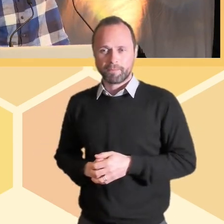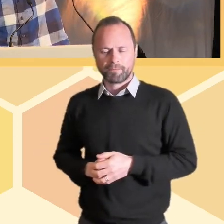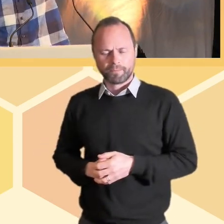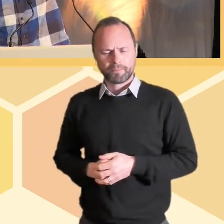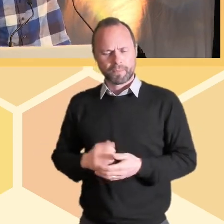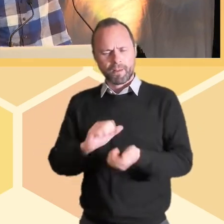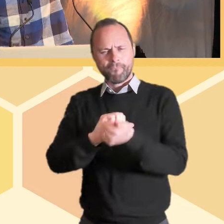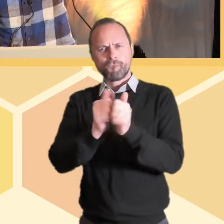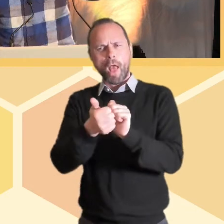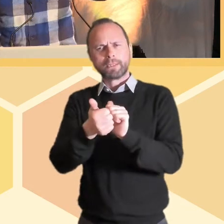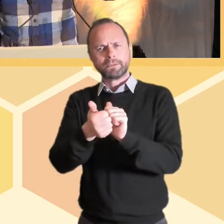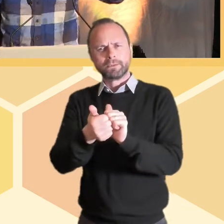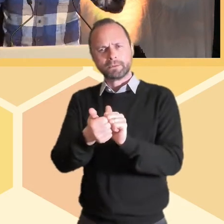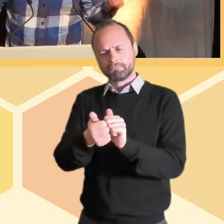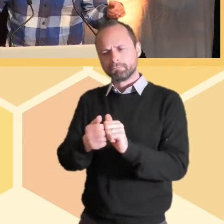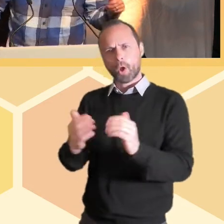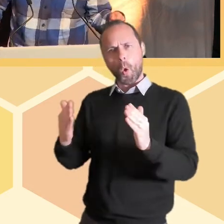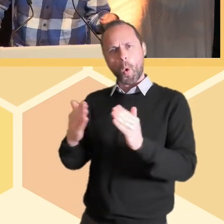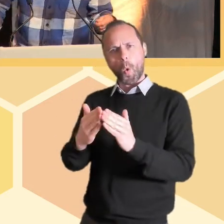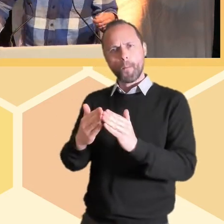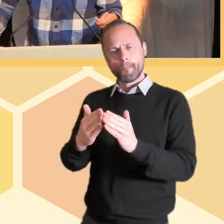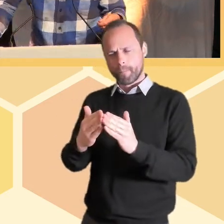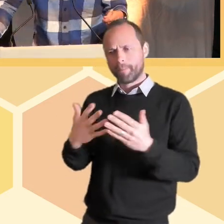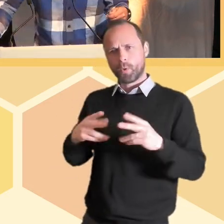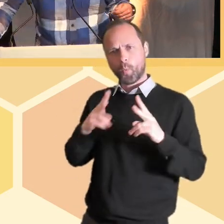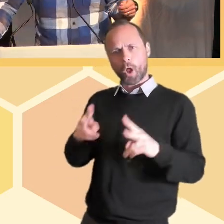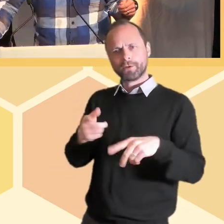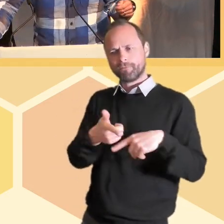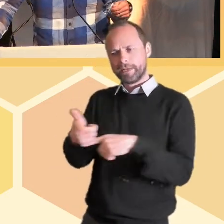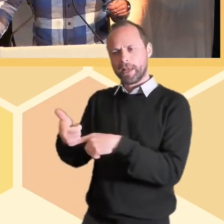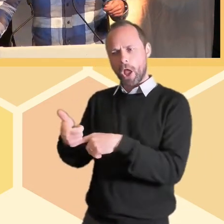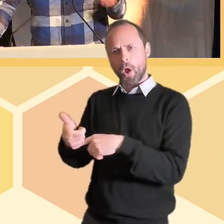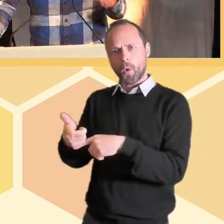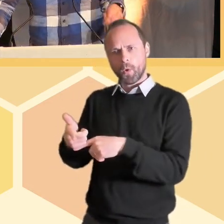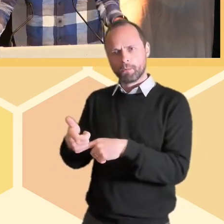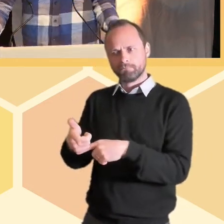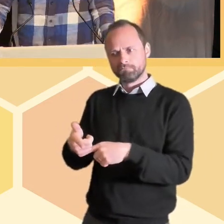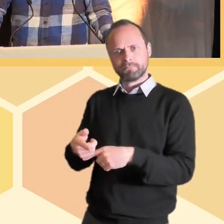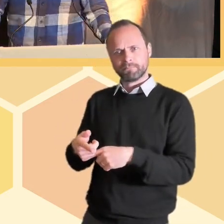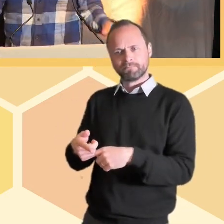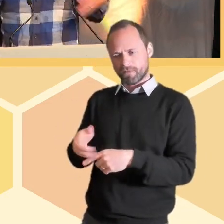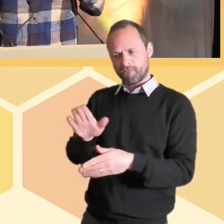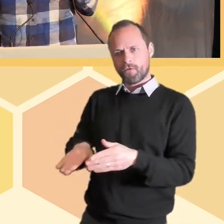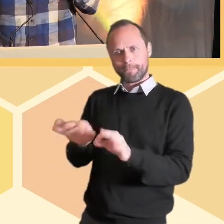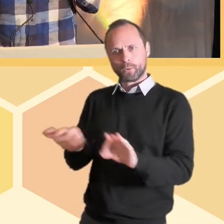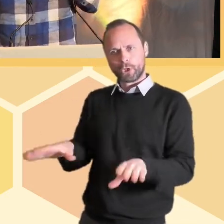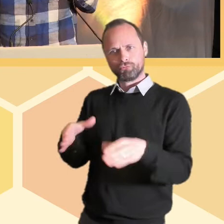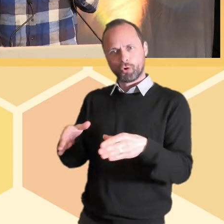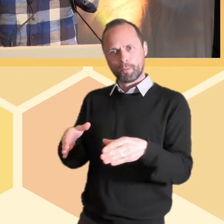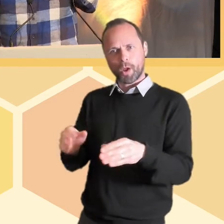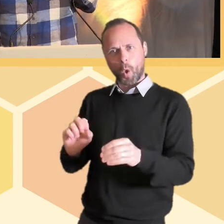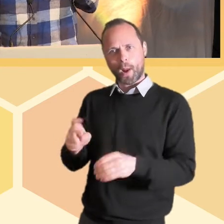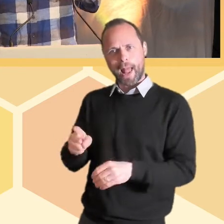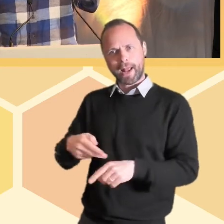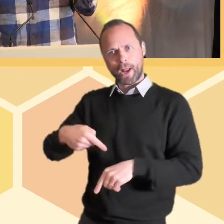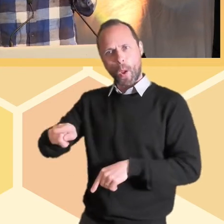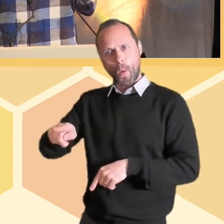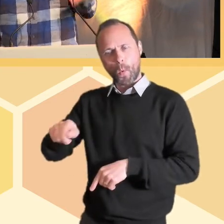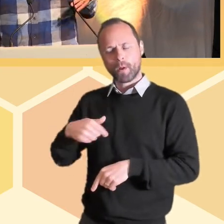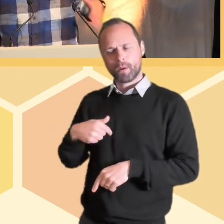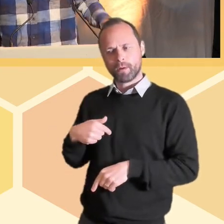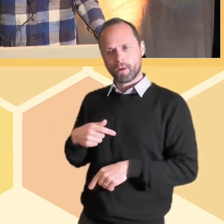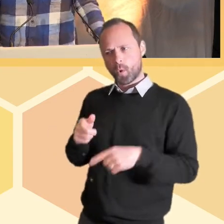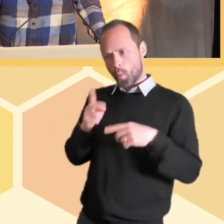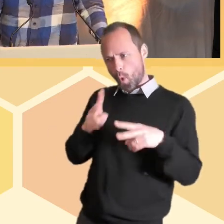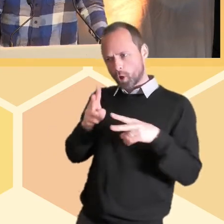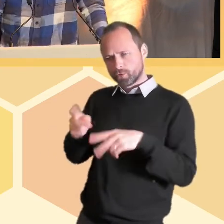ago just flicking through all their music videos from OK Go and asking ourselves, how can we, the church, find